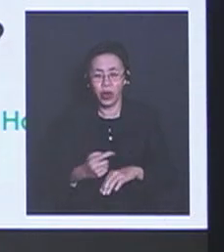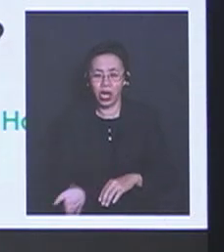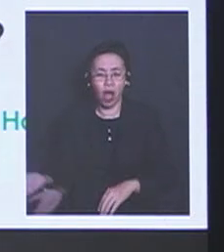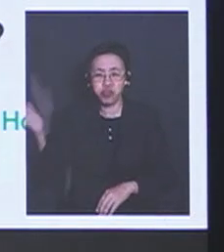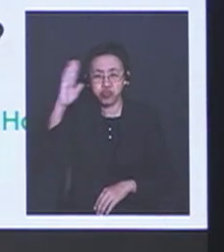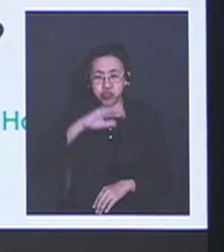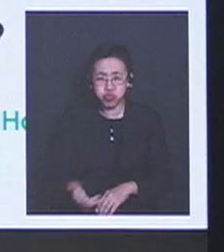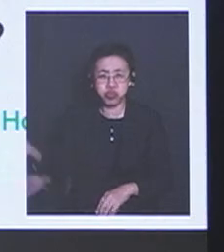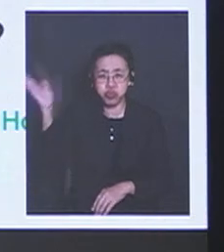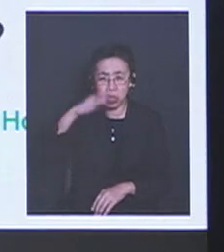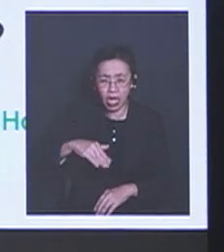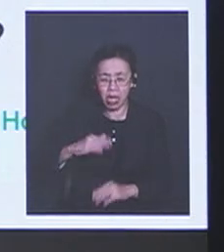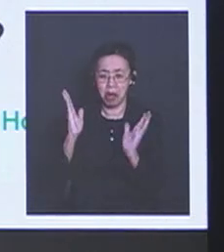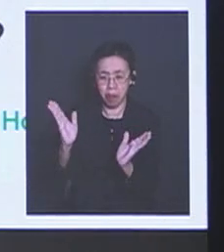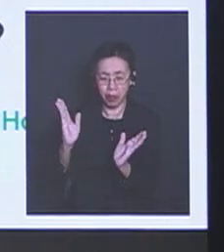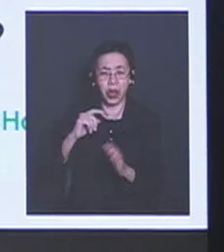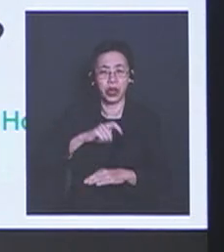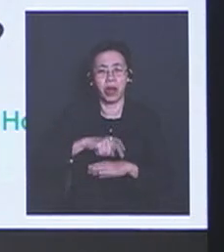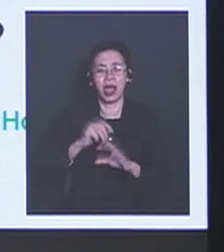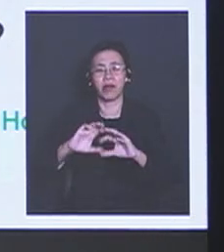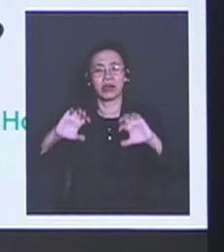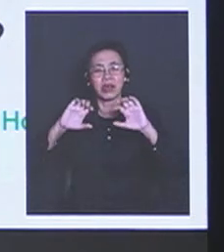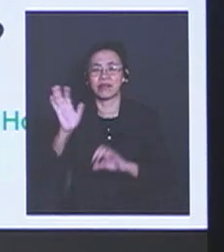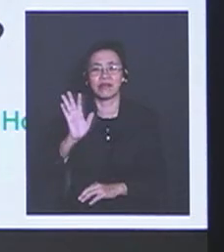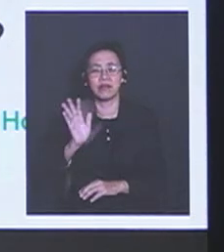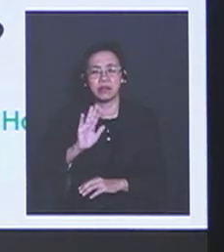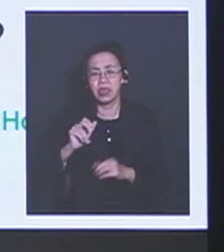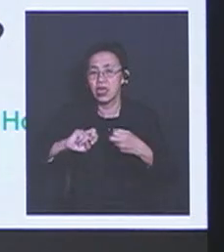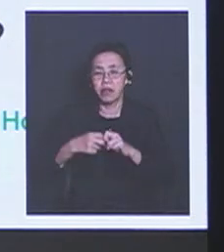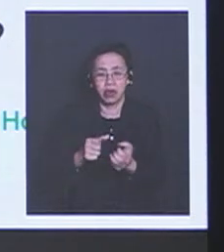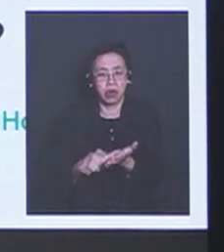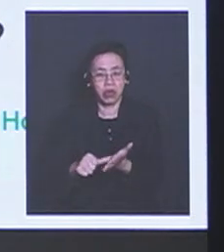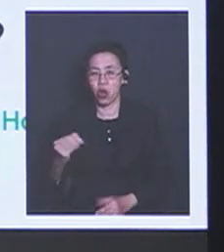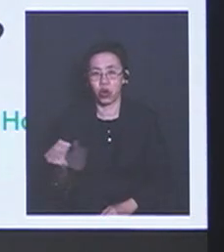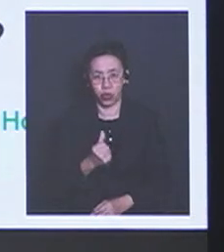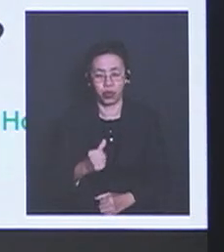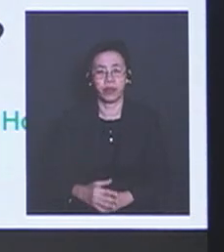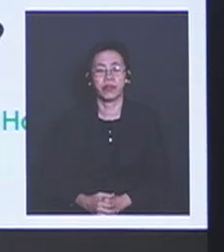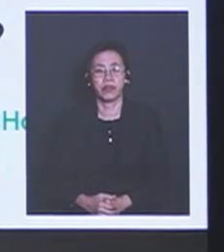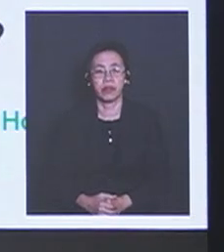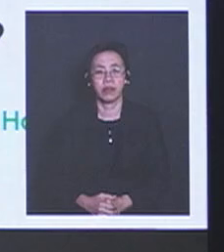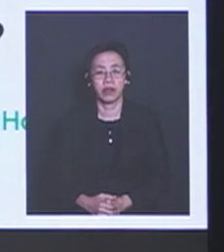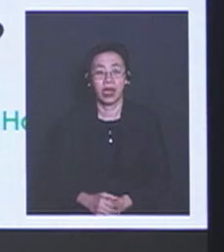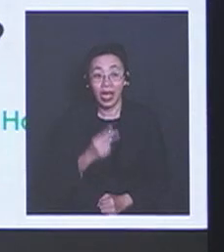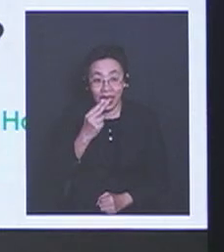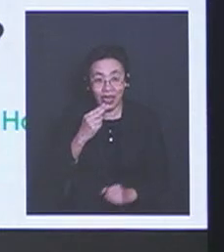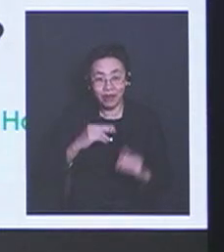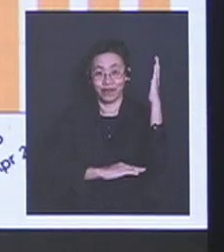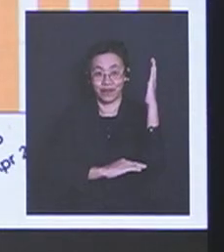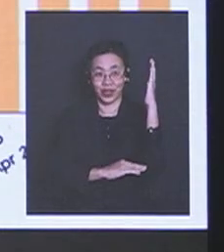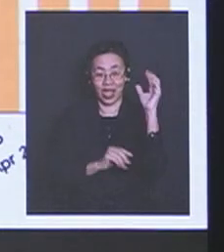to solve the problem faster and faster. You can see how it's faster from 1,000 hours to 100